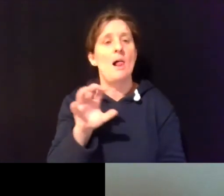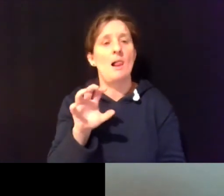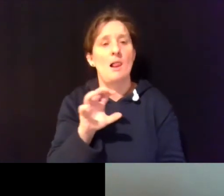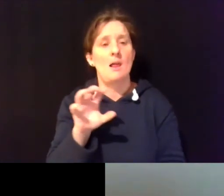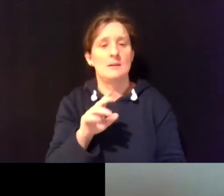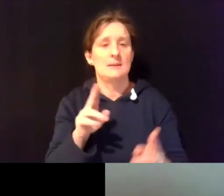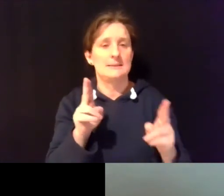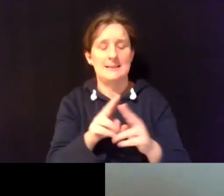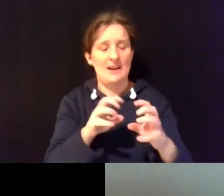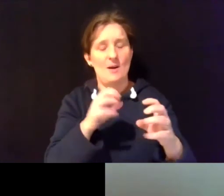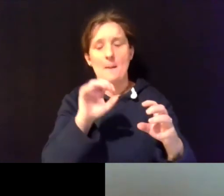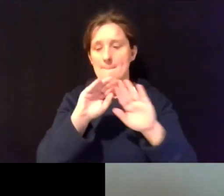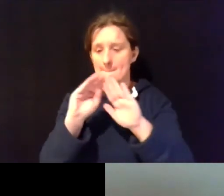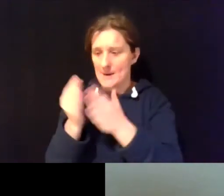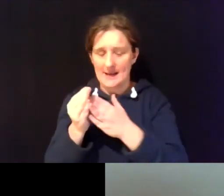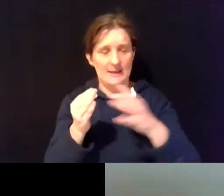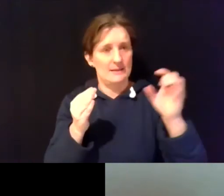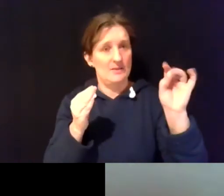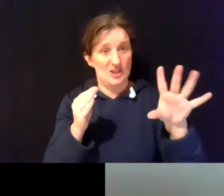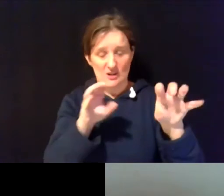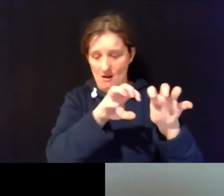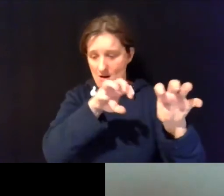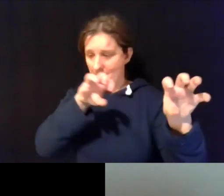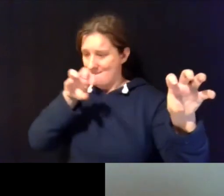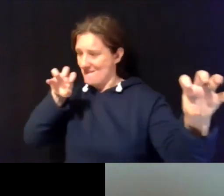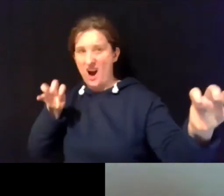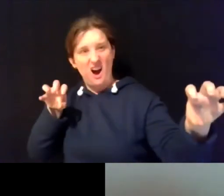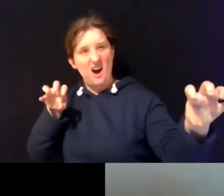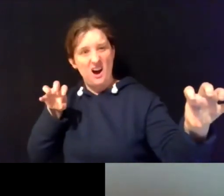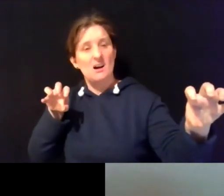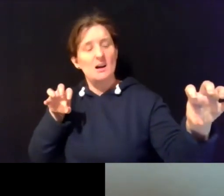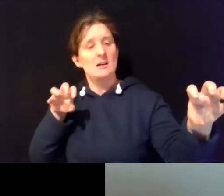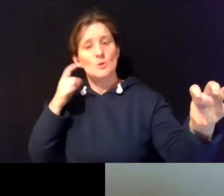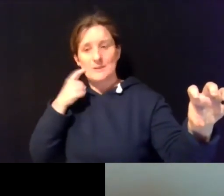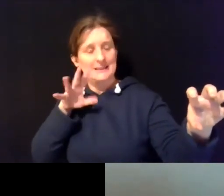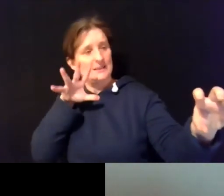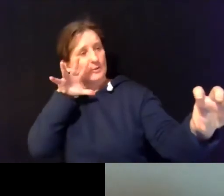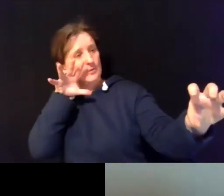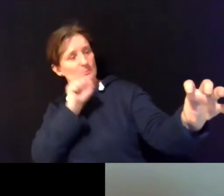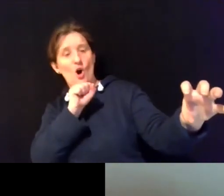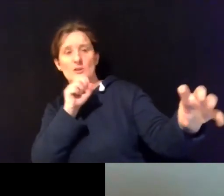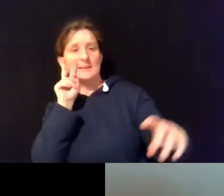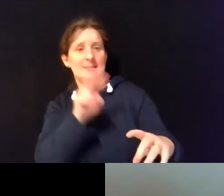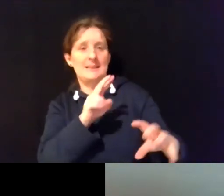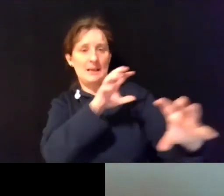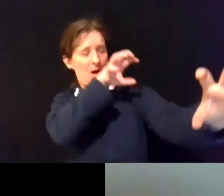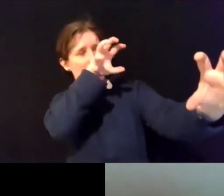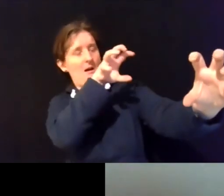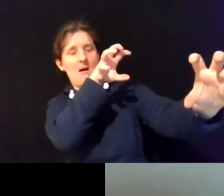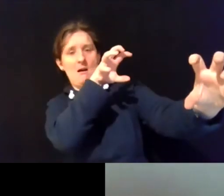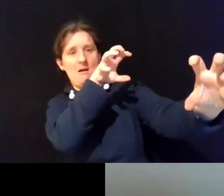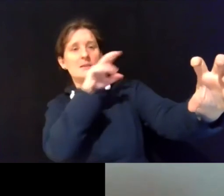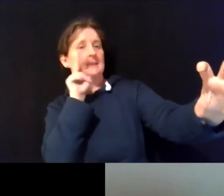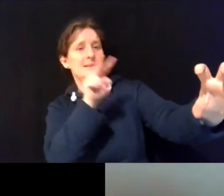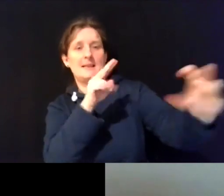your planet is far away. So that's a bias, which we think we understand. And we'll just have to be patient and work hard to slowly fill